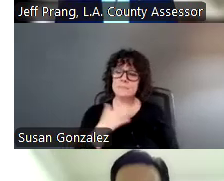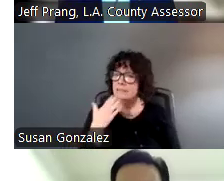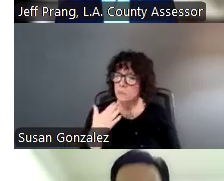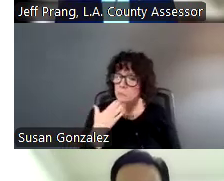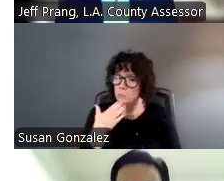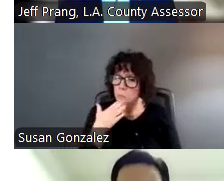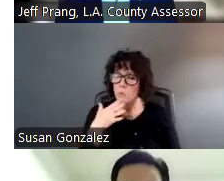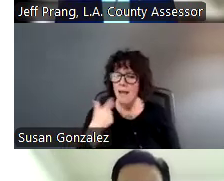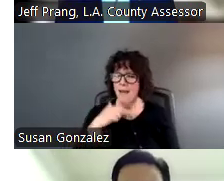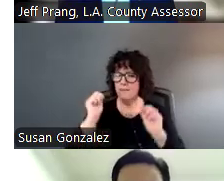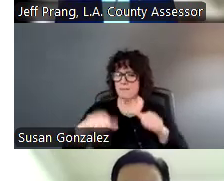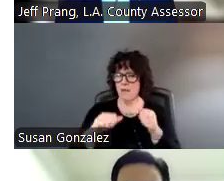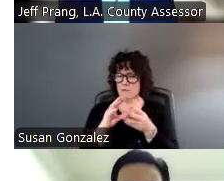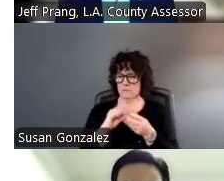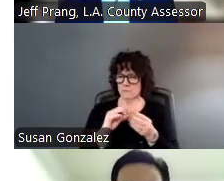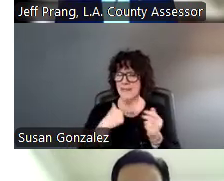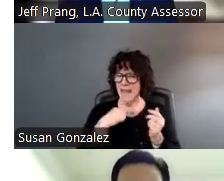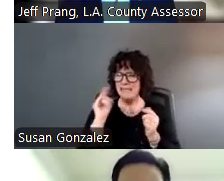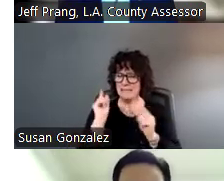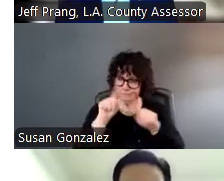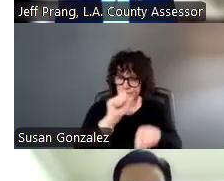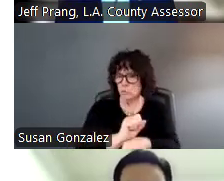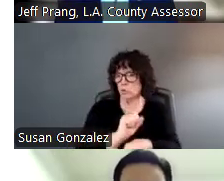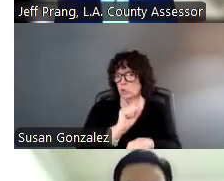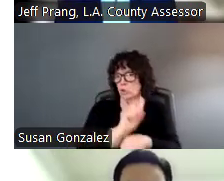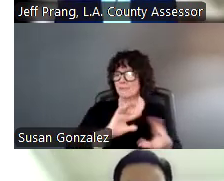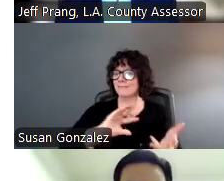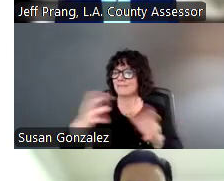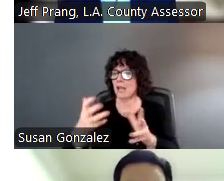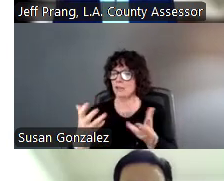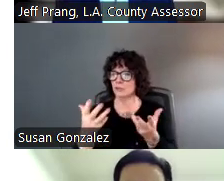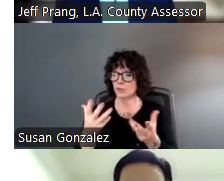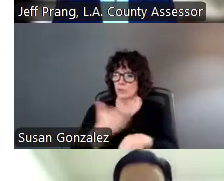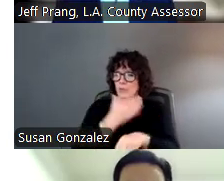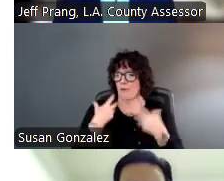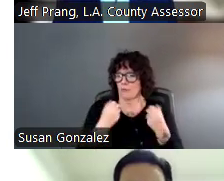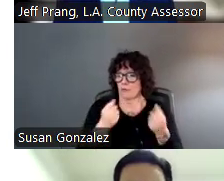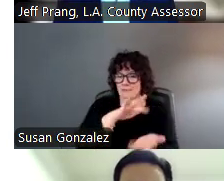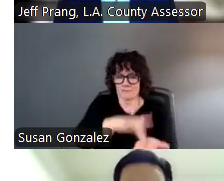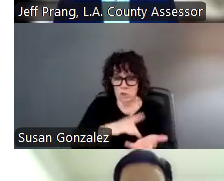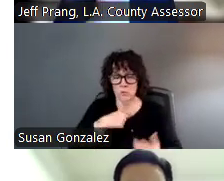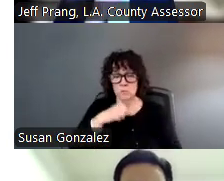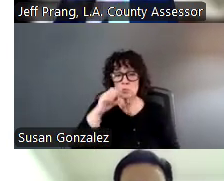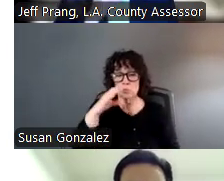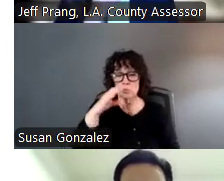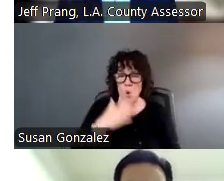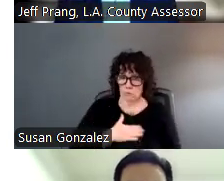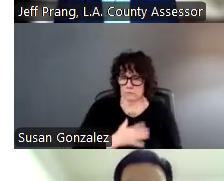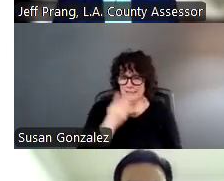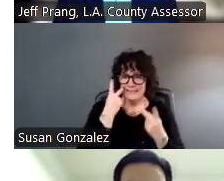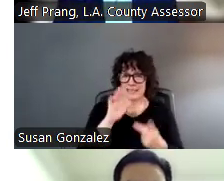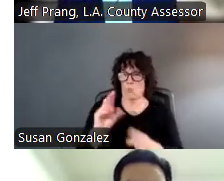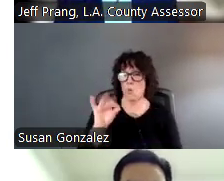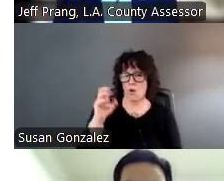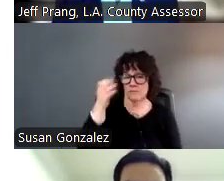in the fire. And I know that they were very appreciative of all the resources there. And my father-in-law was especially concerned about property tax.